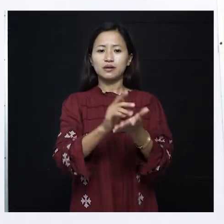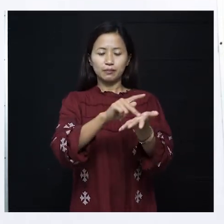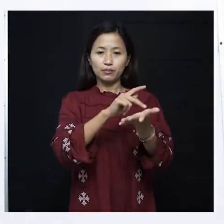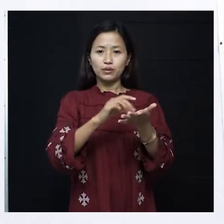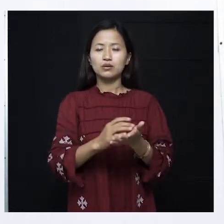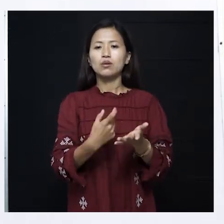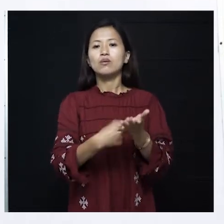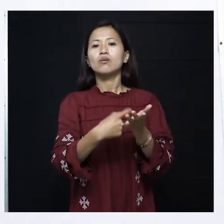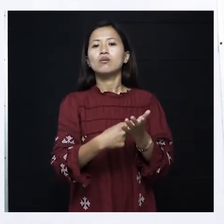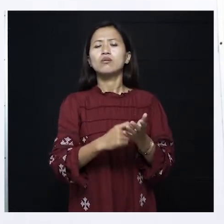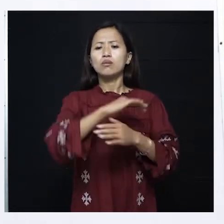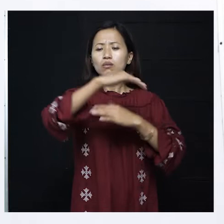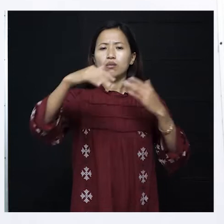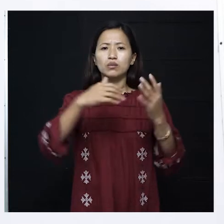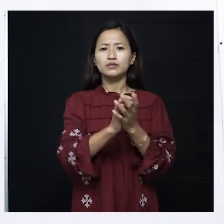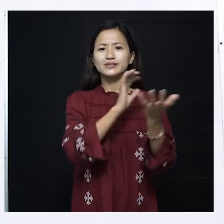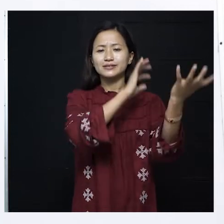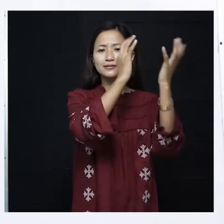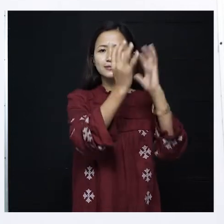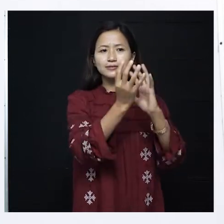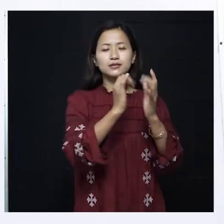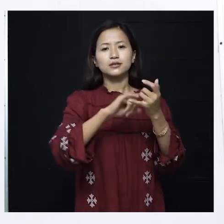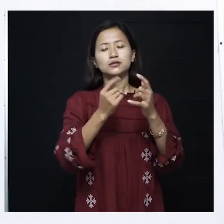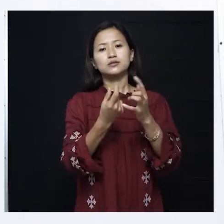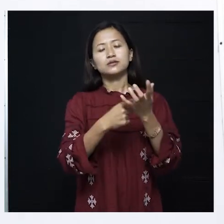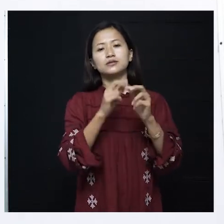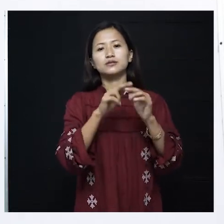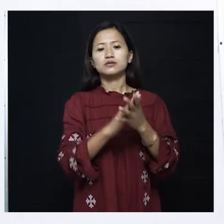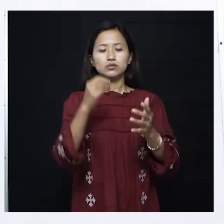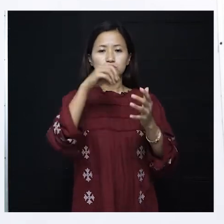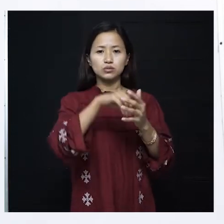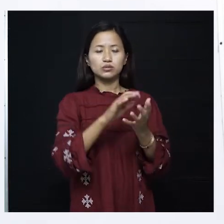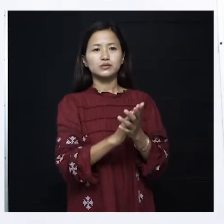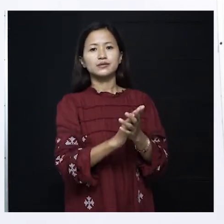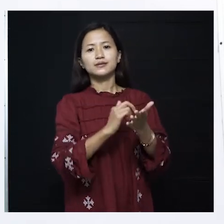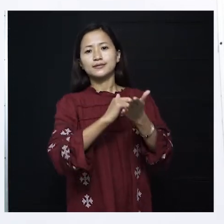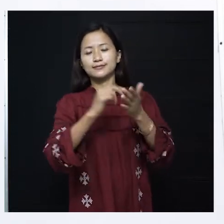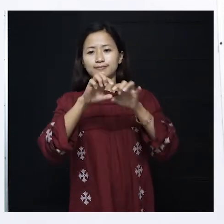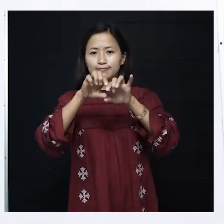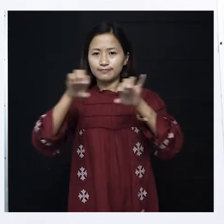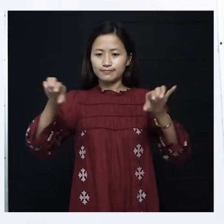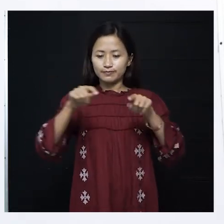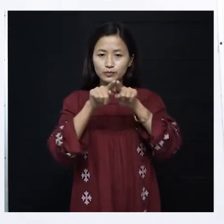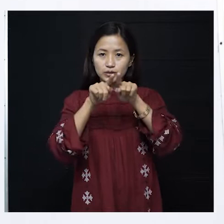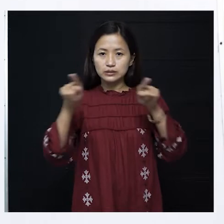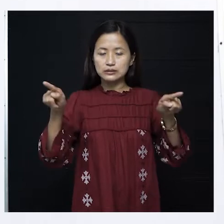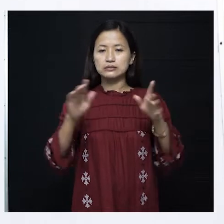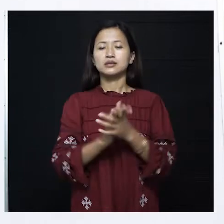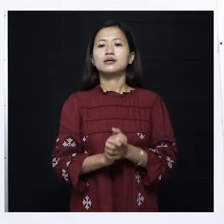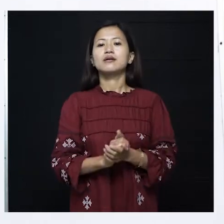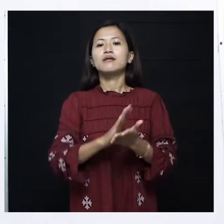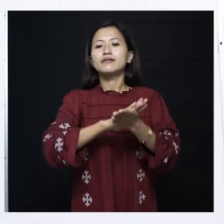part or the whole of the Earth's surface drawn on a scale, okay? Drawn to a scale on